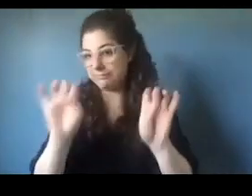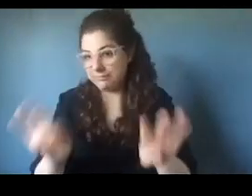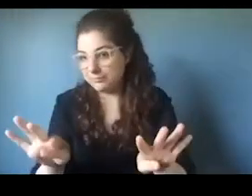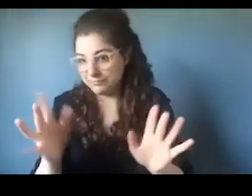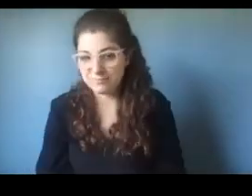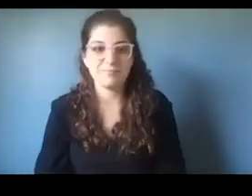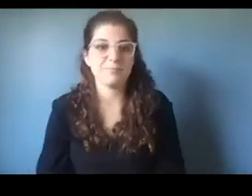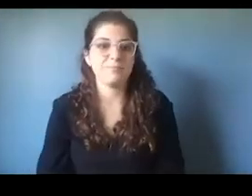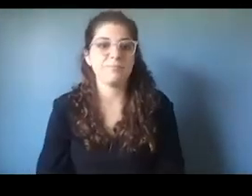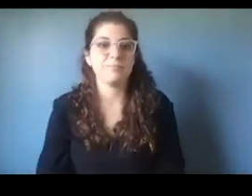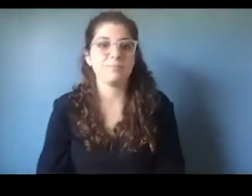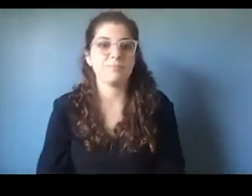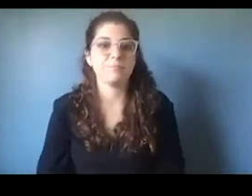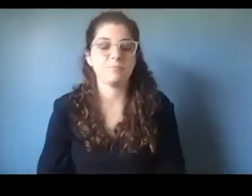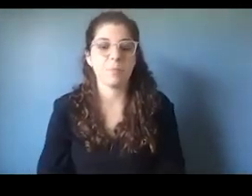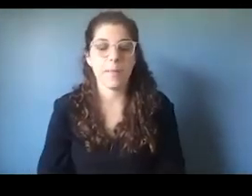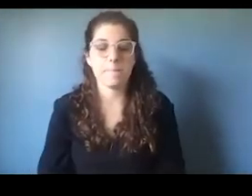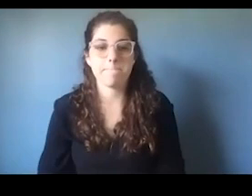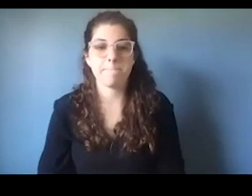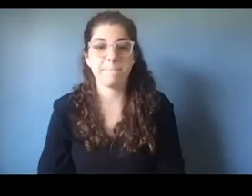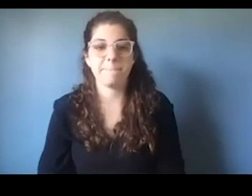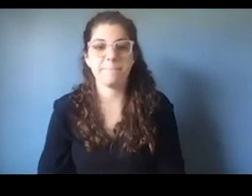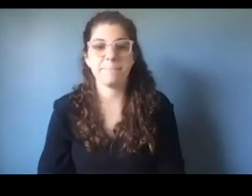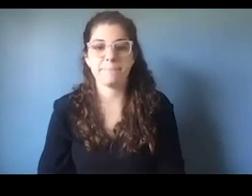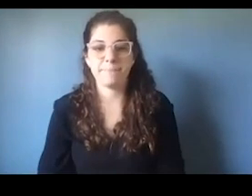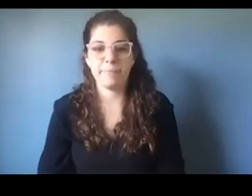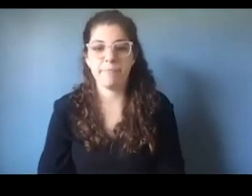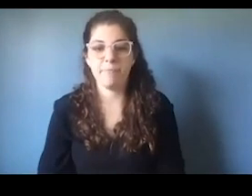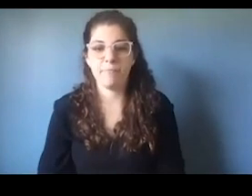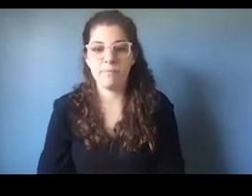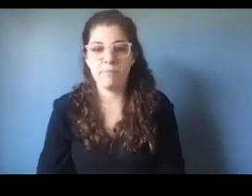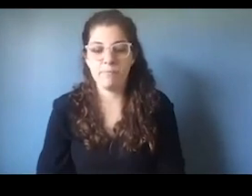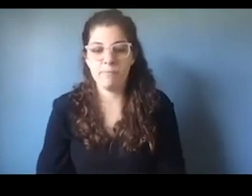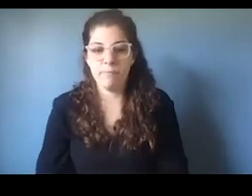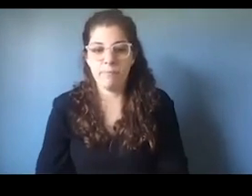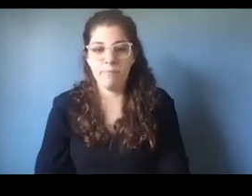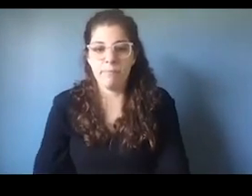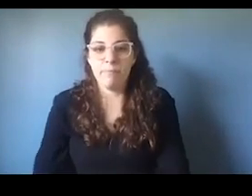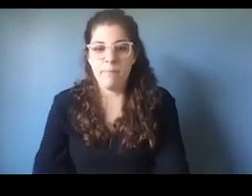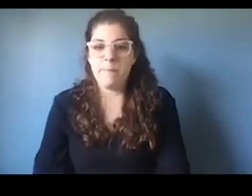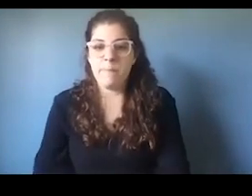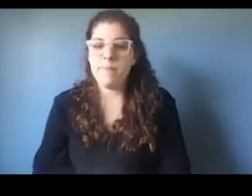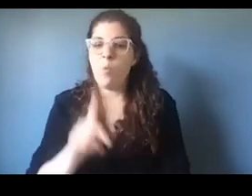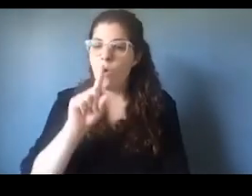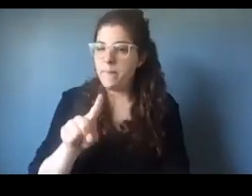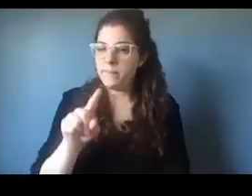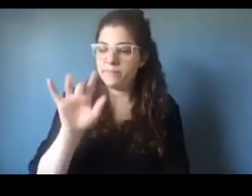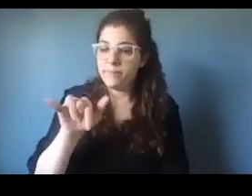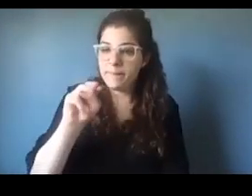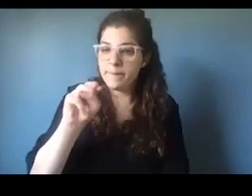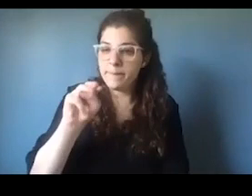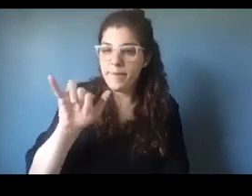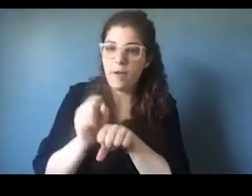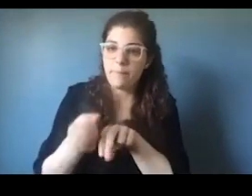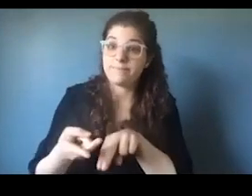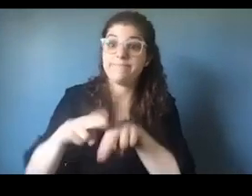You know, one question has just been, you know, is the small uptick in jobs that we saw in May likely to continue? And that's a hard question to